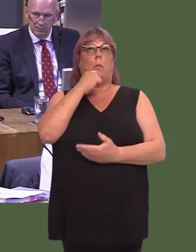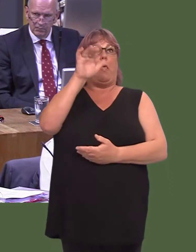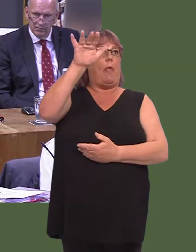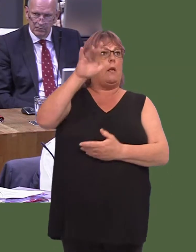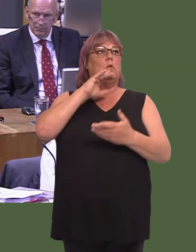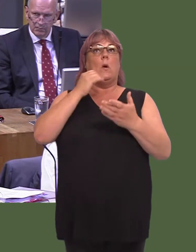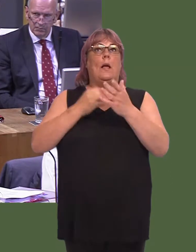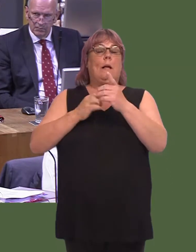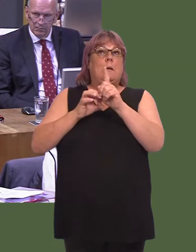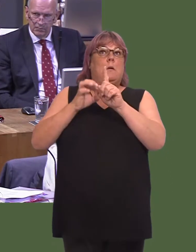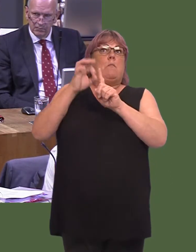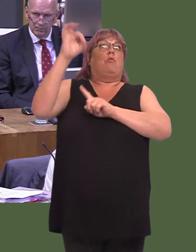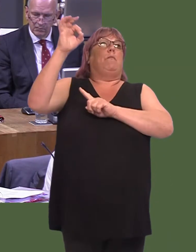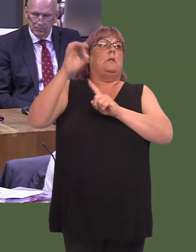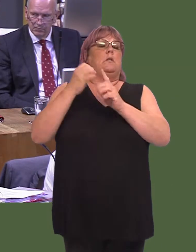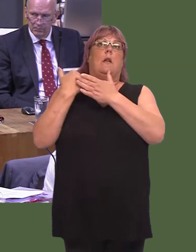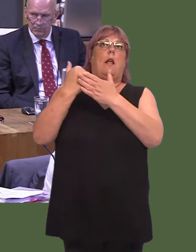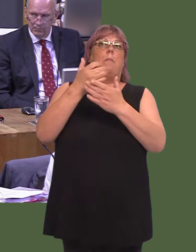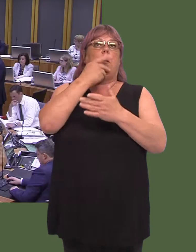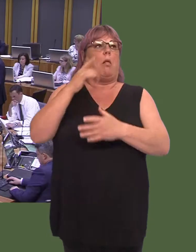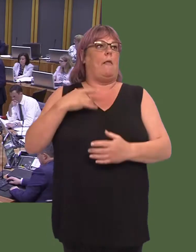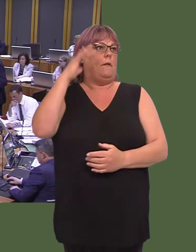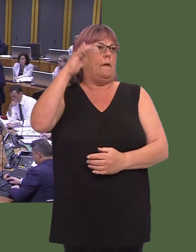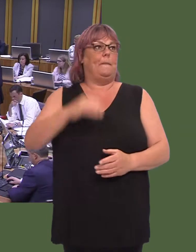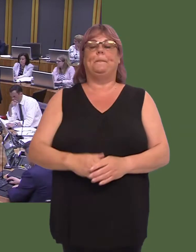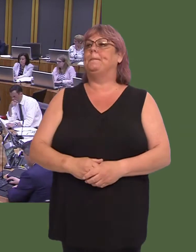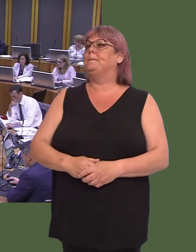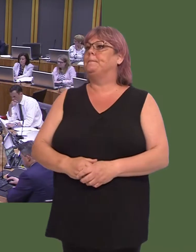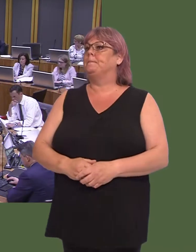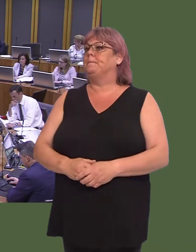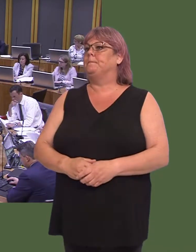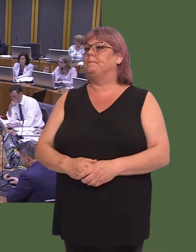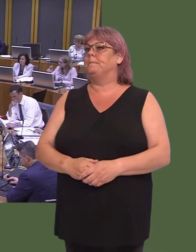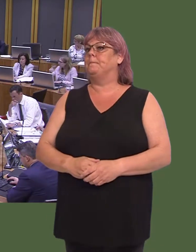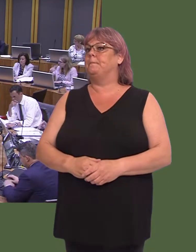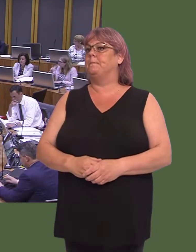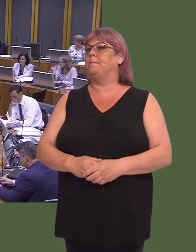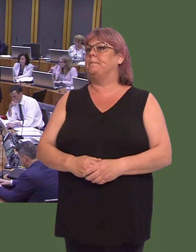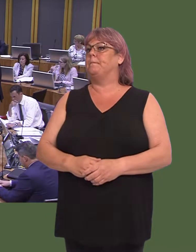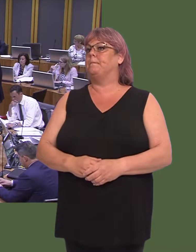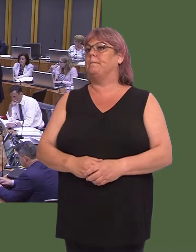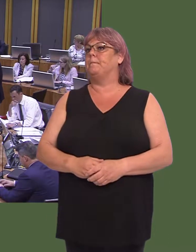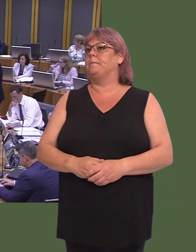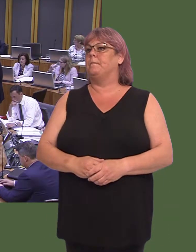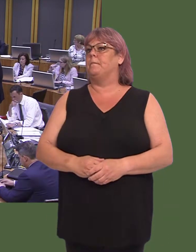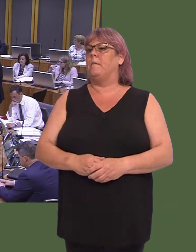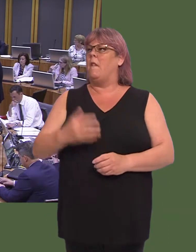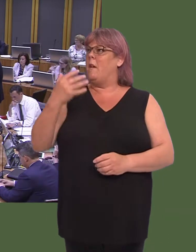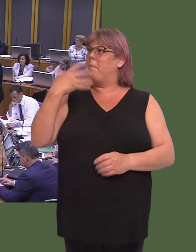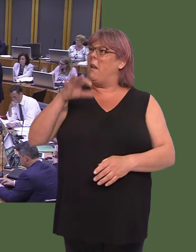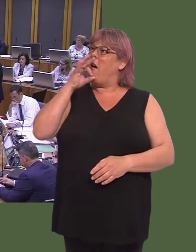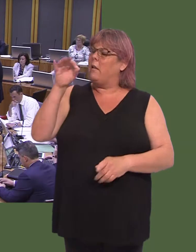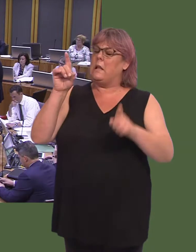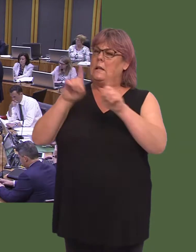intensive support is being put in place to accelerate improvements to benefit the population of North Wales. And this is the response that I've been